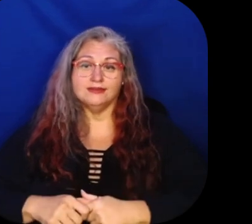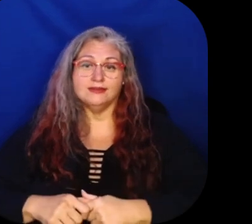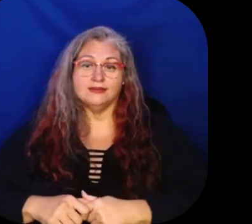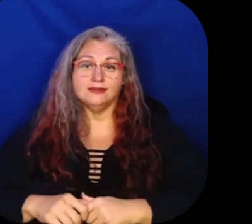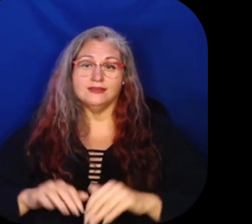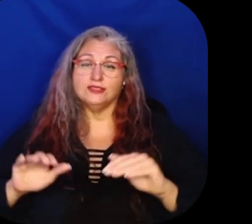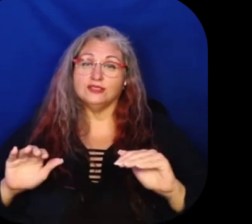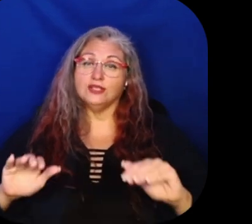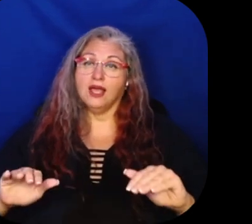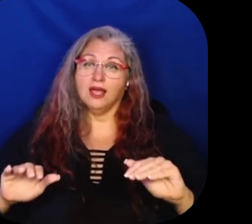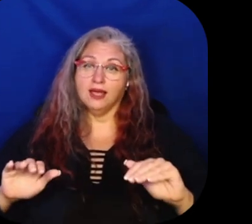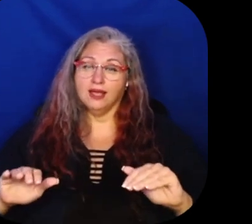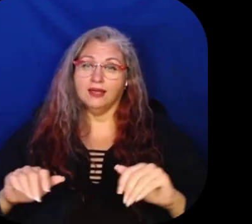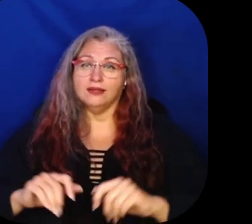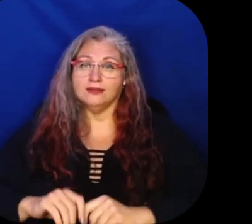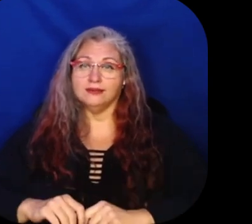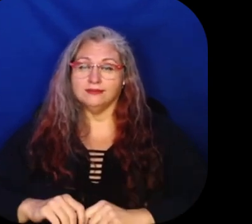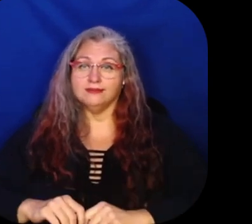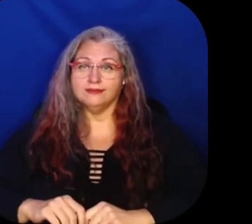child.